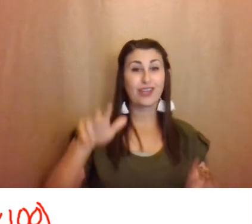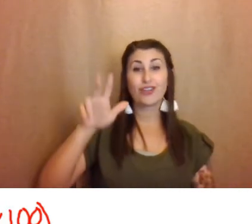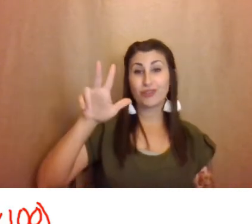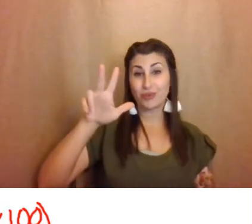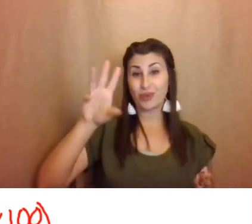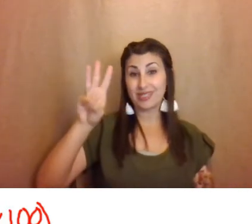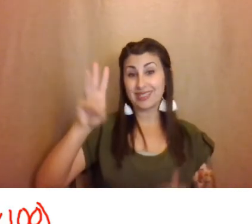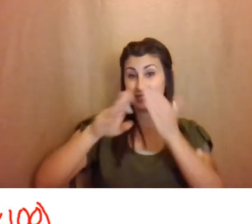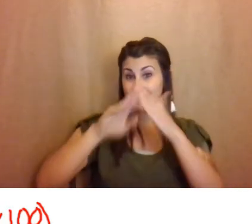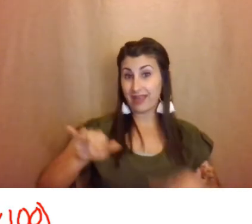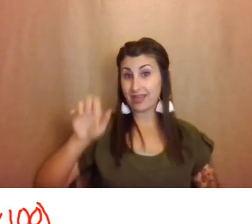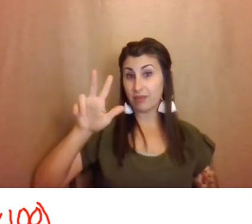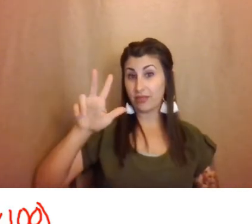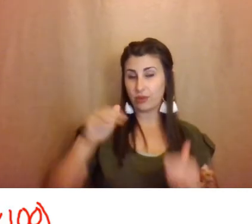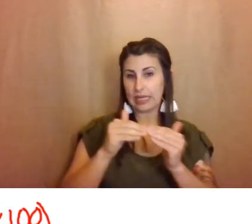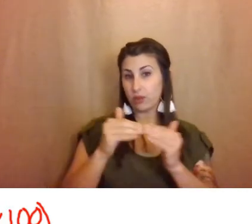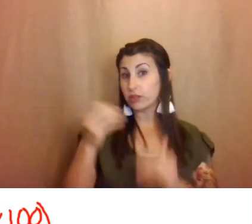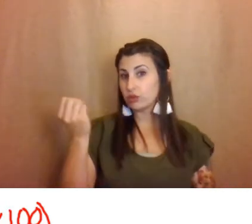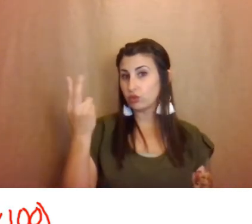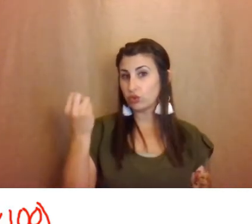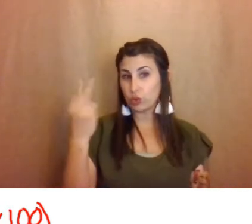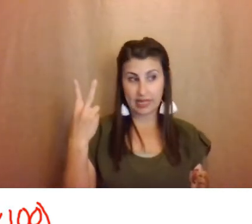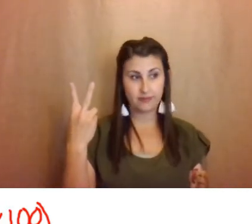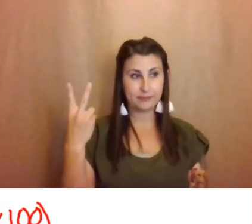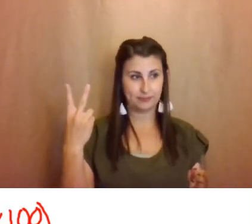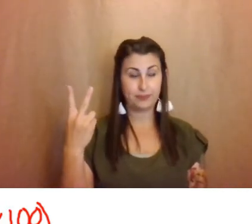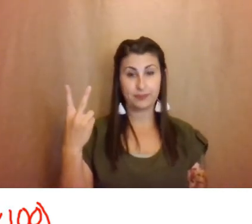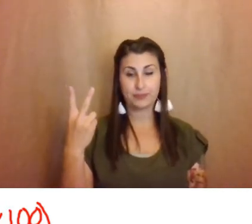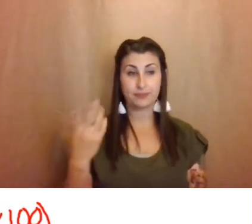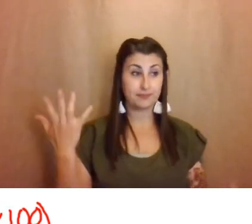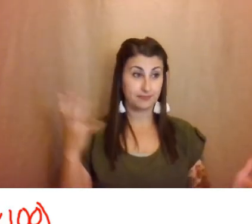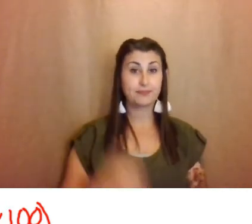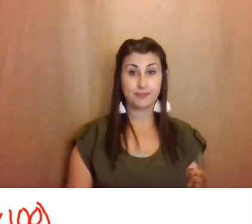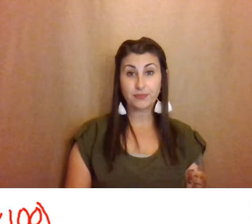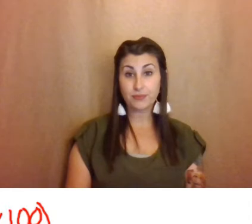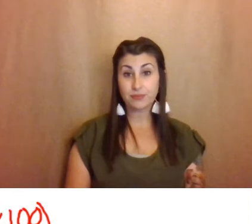It's going to be 36 divided by 3, which is 12.